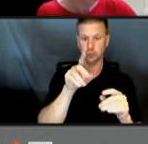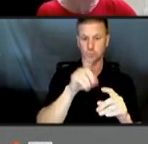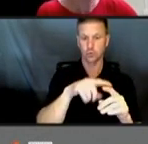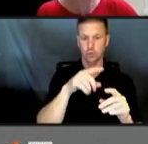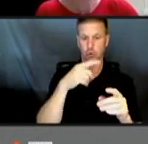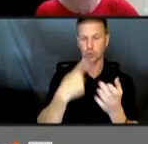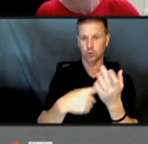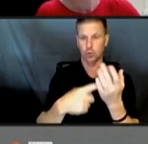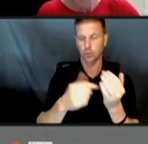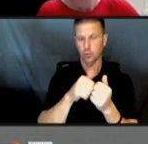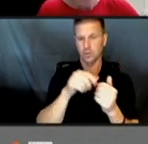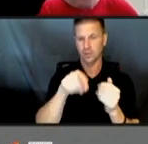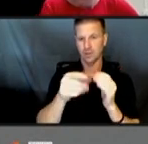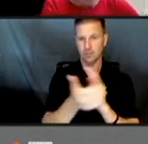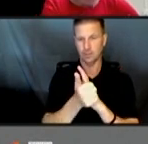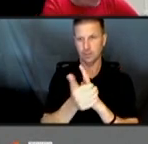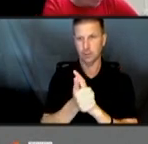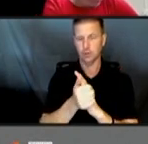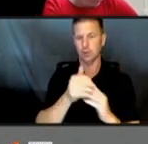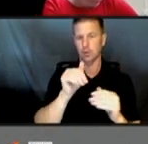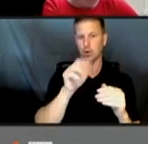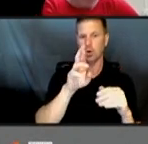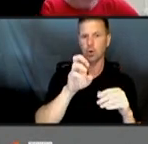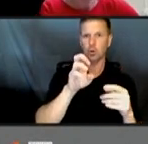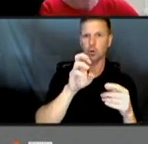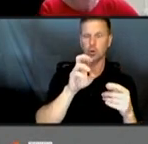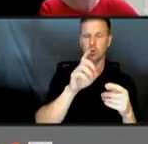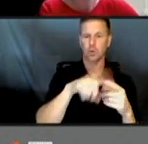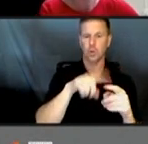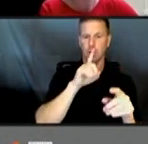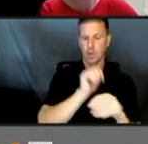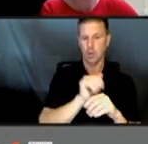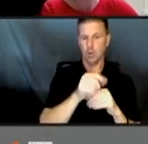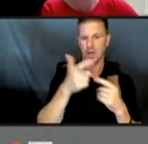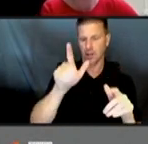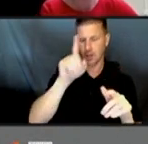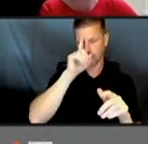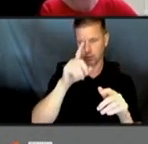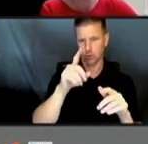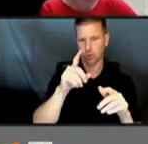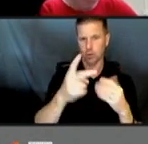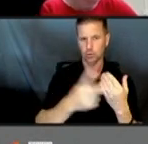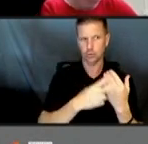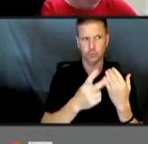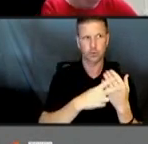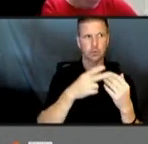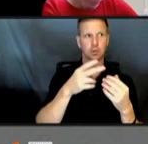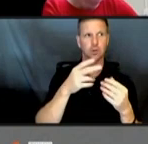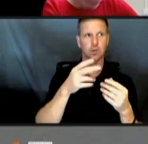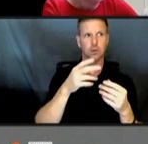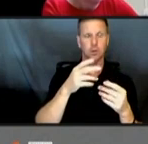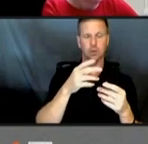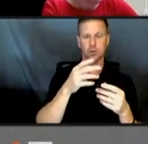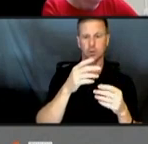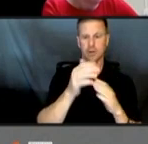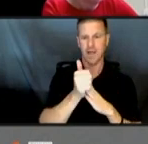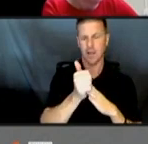address with these amendments are to actually allow for conservatorship explicitly. The